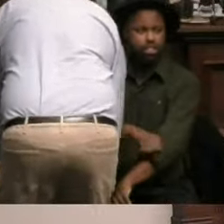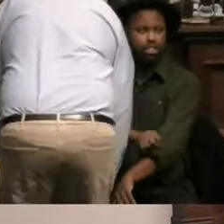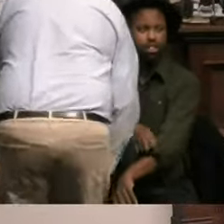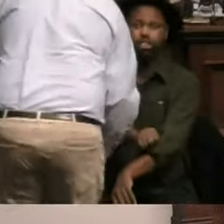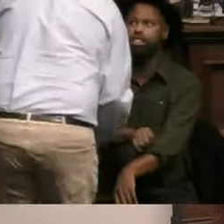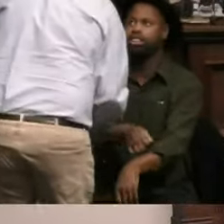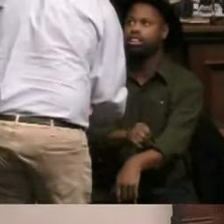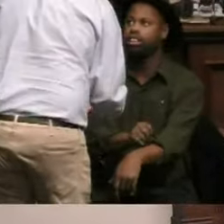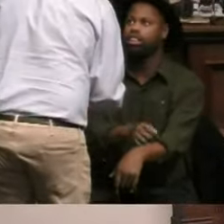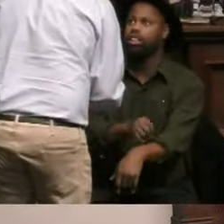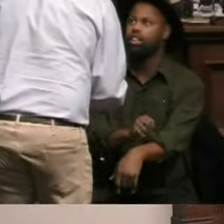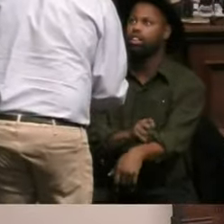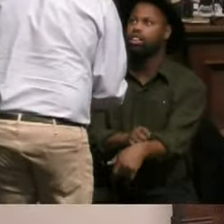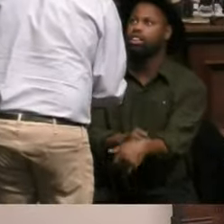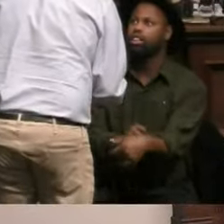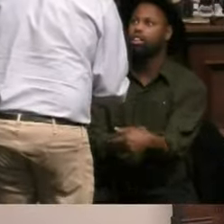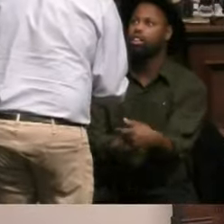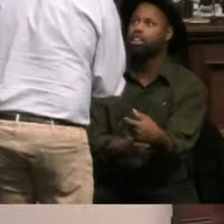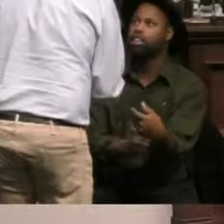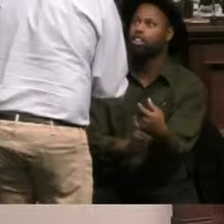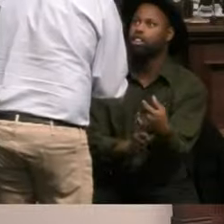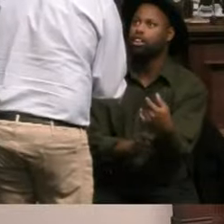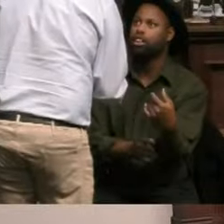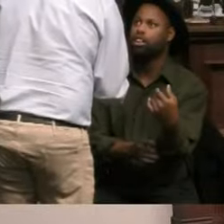I was stuck behind a freaking crowd.